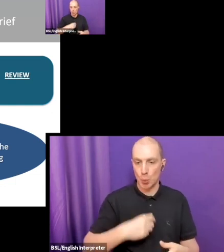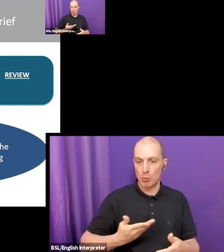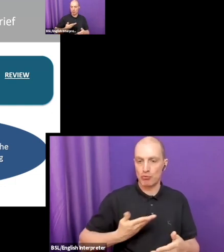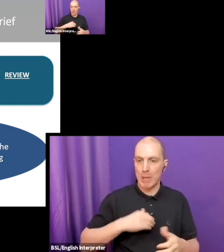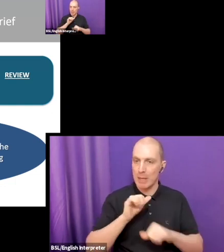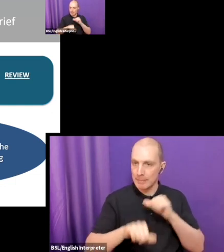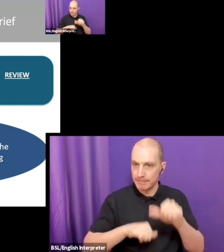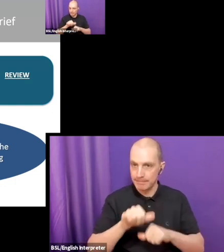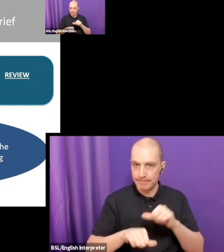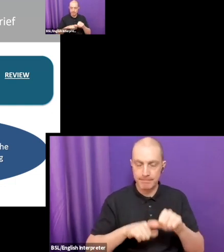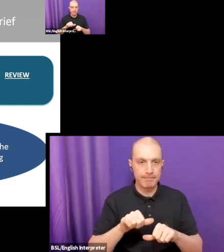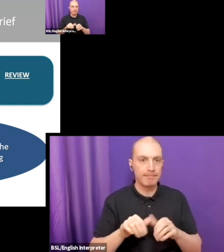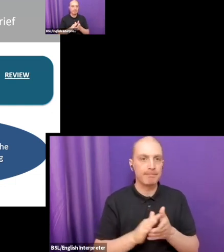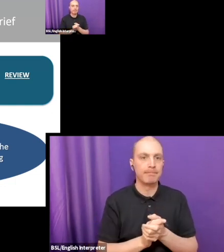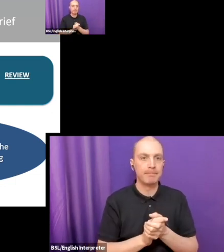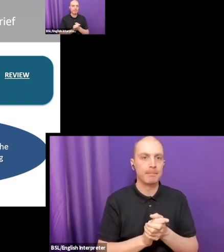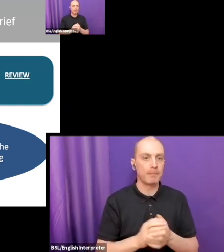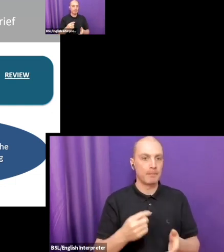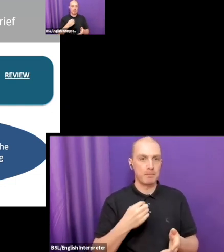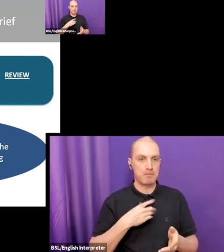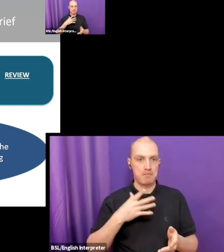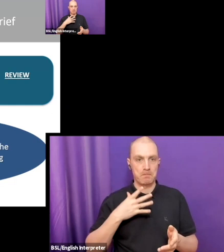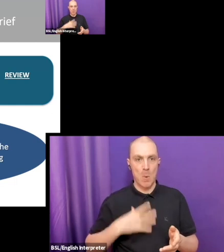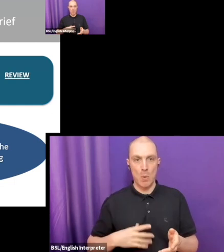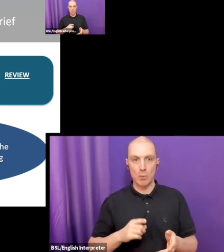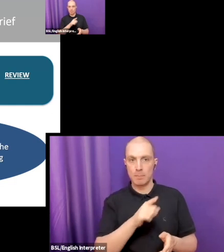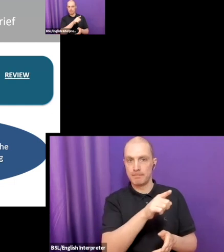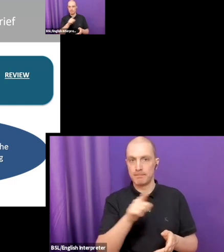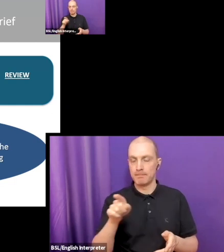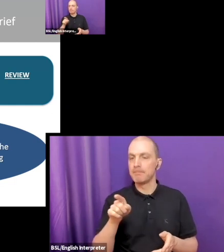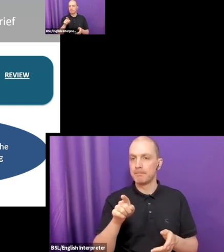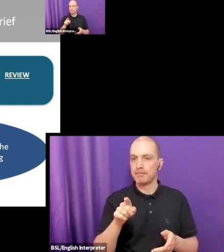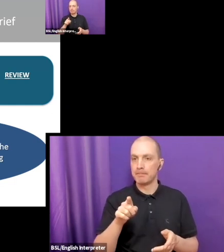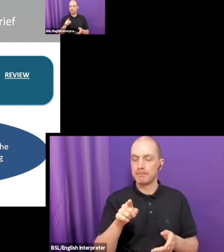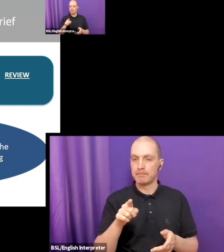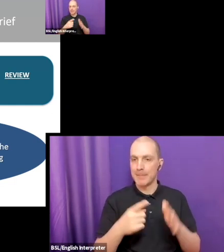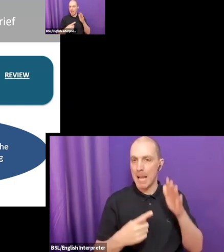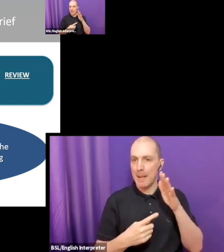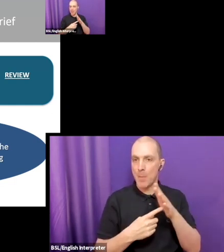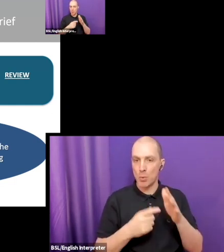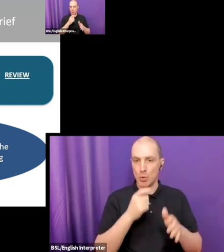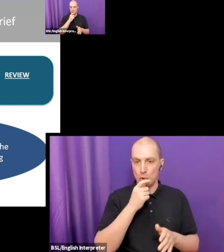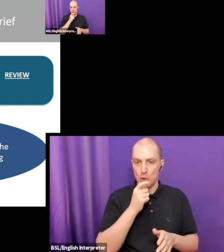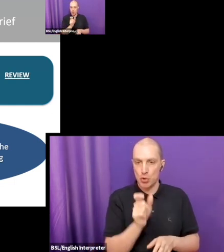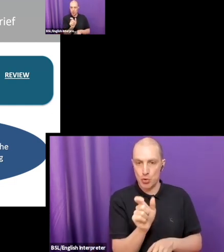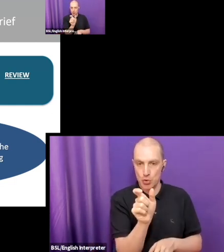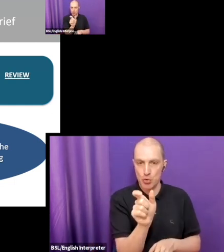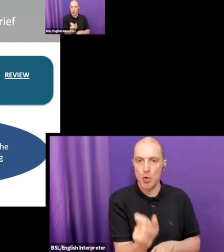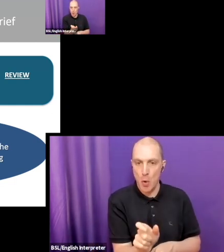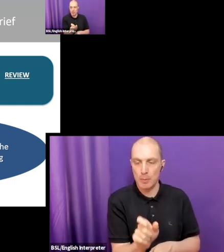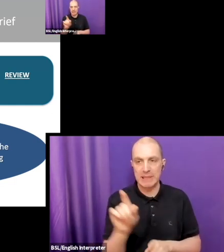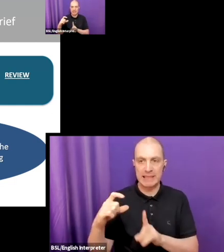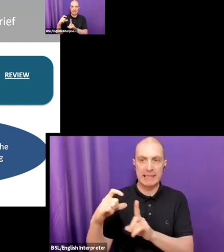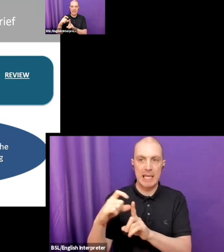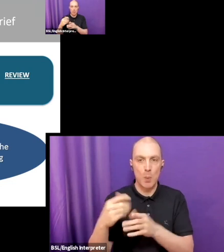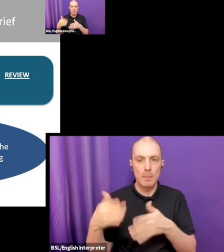to recall a few keywords that Diego mentioned in his presentation that are very important to understand really why are